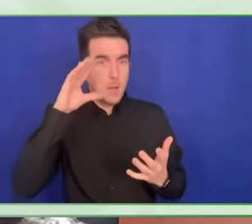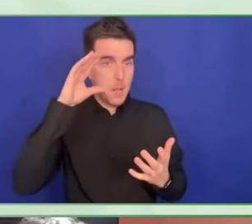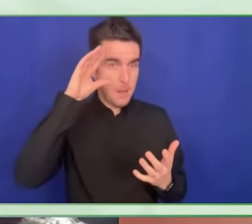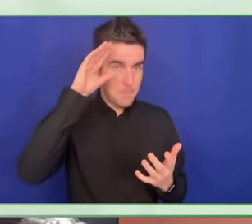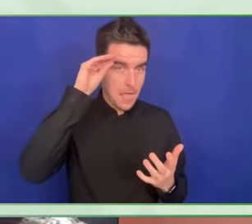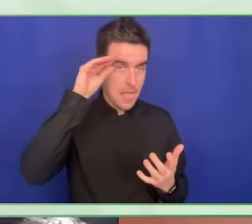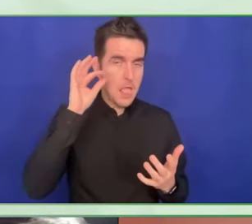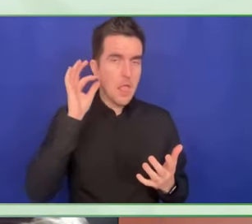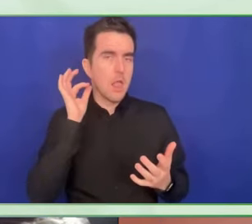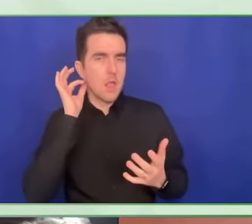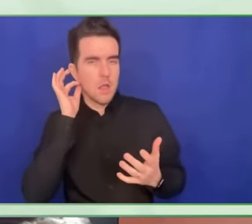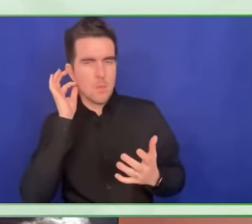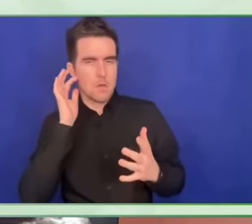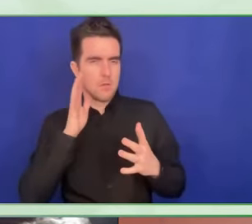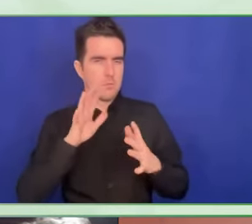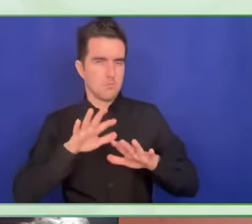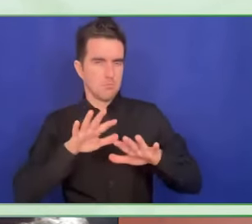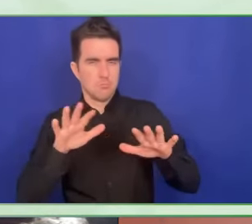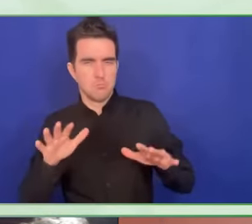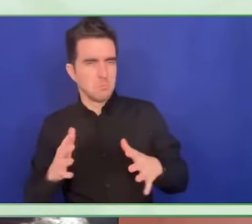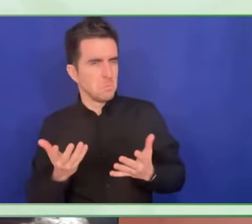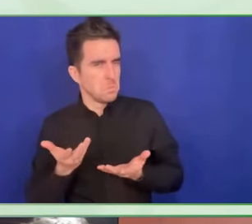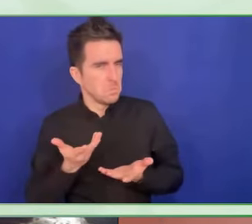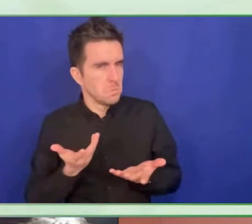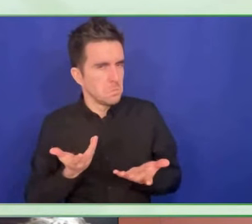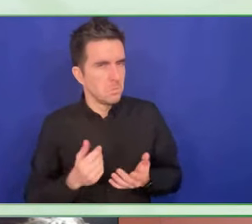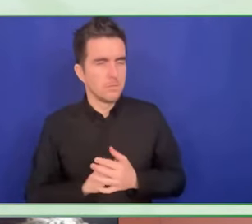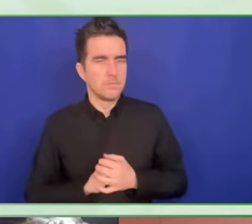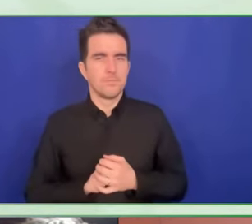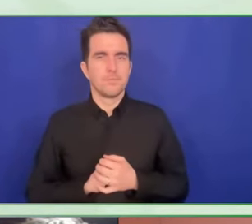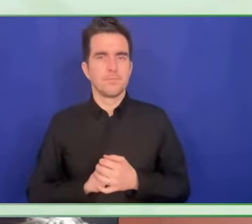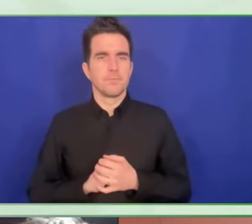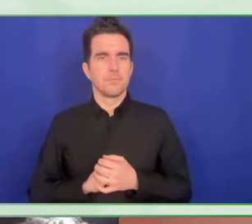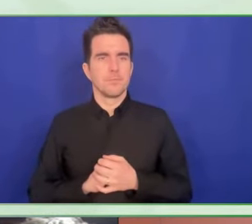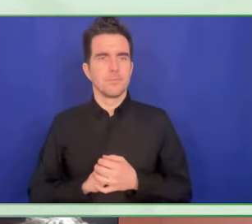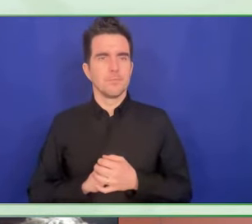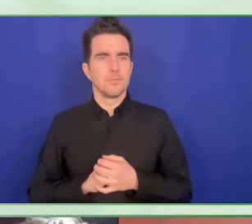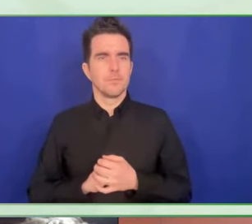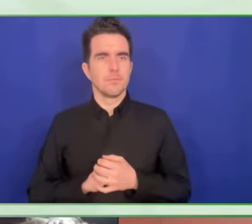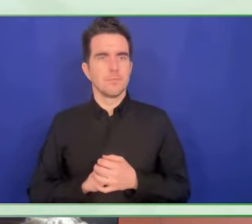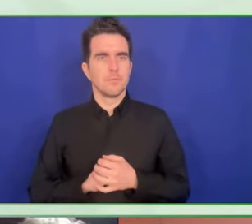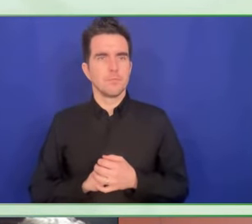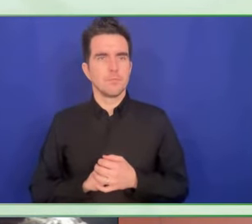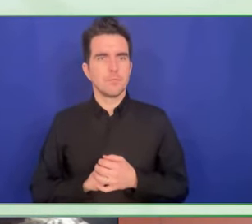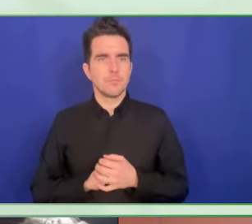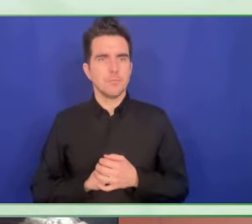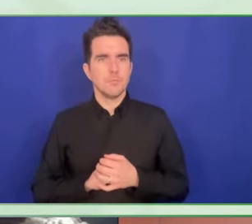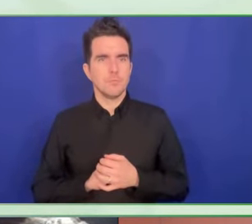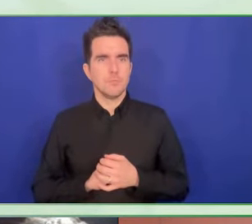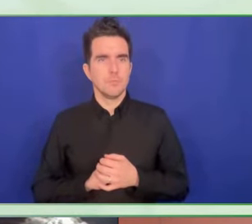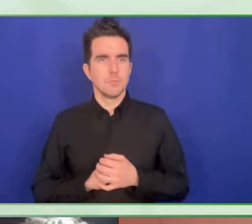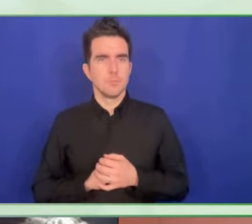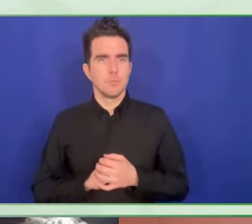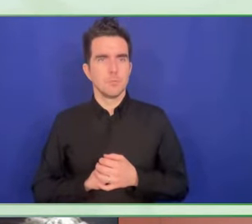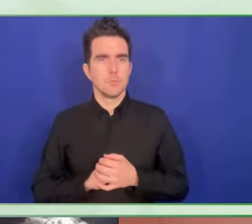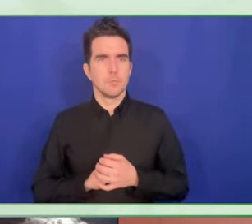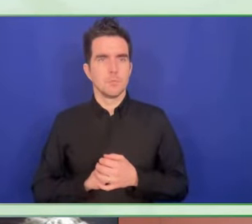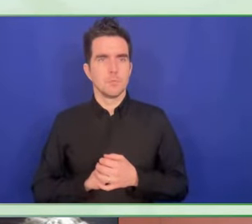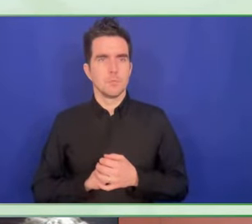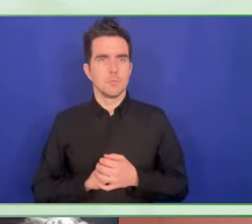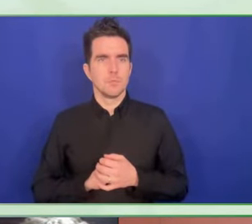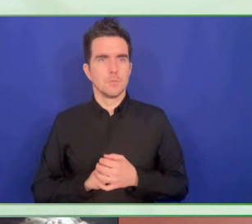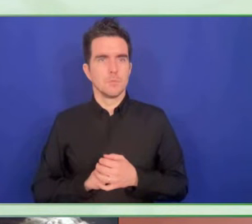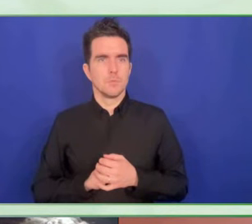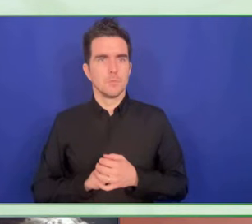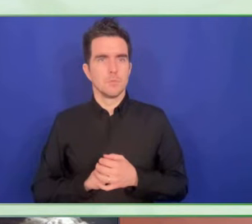within the Body Talk program or the other projects that Liliane Fons is doing on sexual and reproductive health and rights, we include